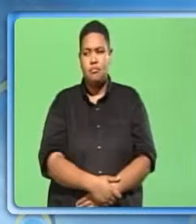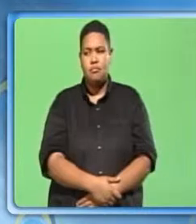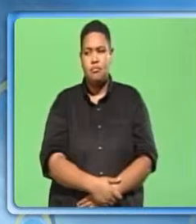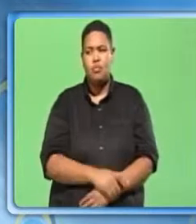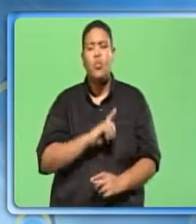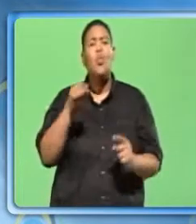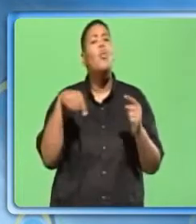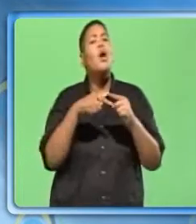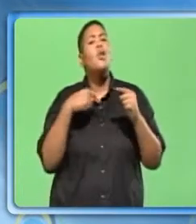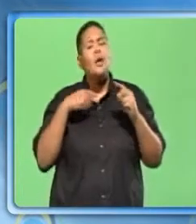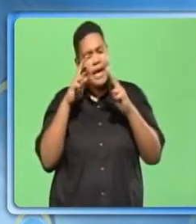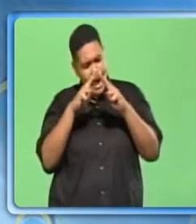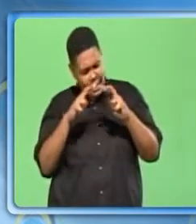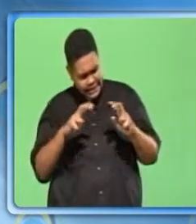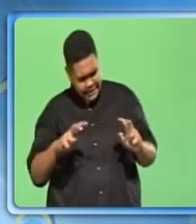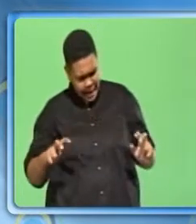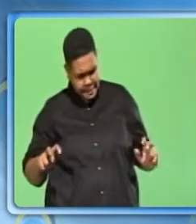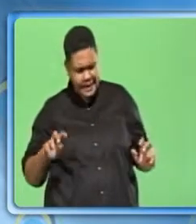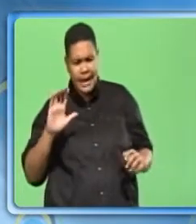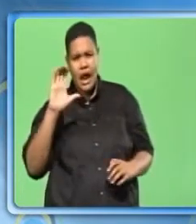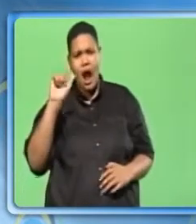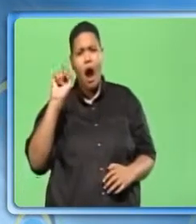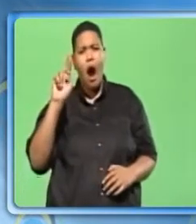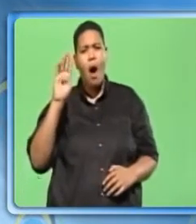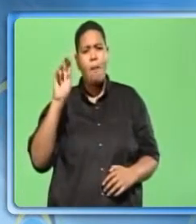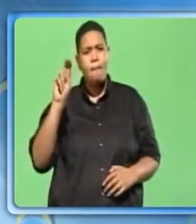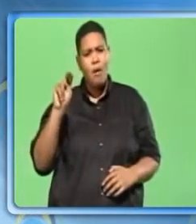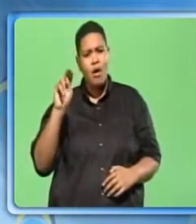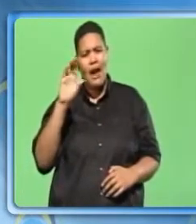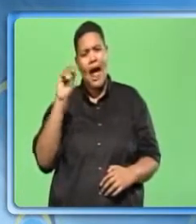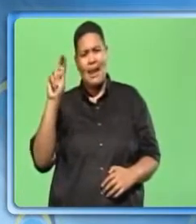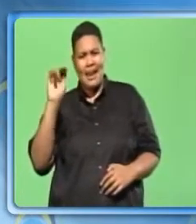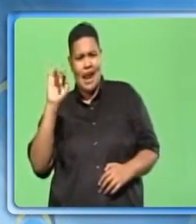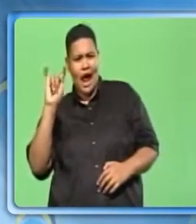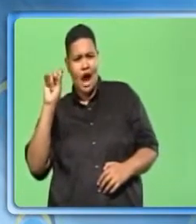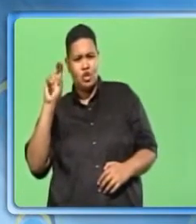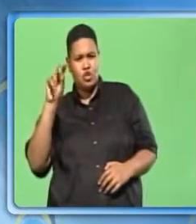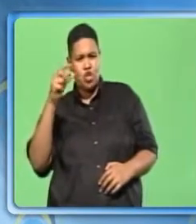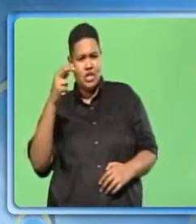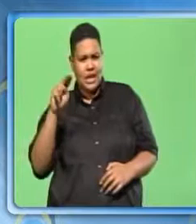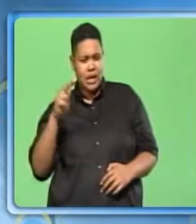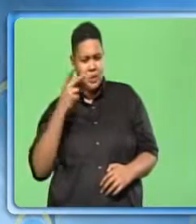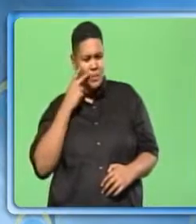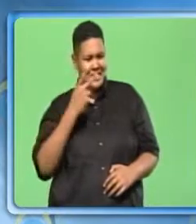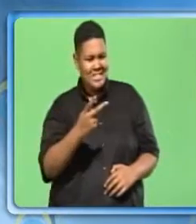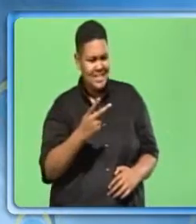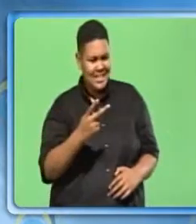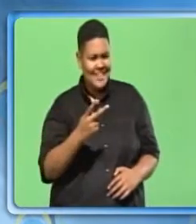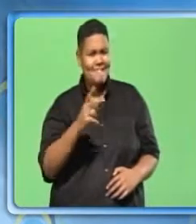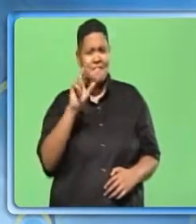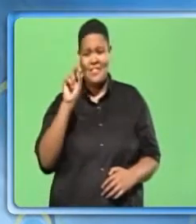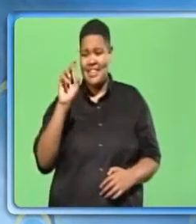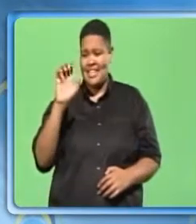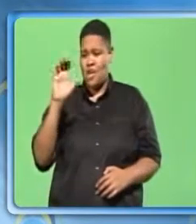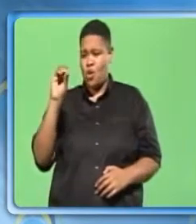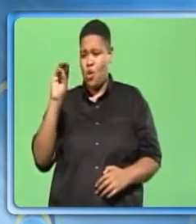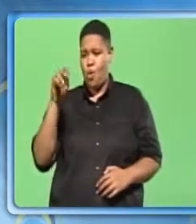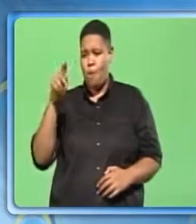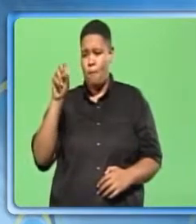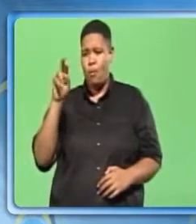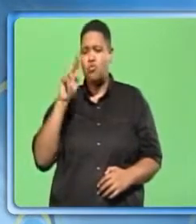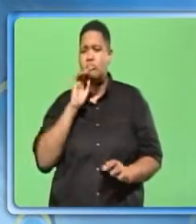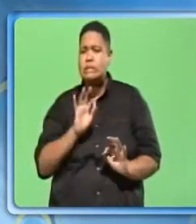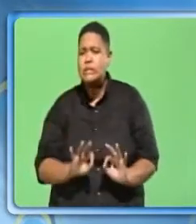When we examine the carbon and nitrogen cycles, we see that decomposers are very important to the function of the